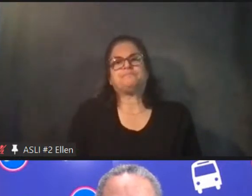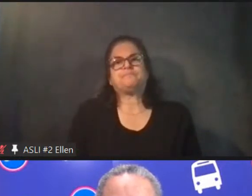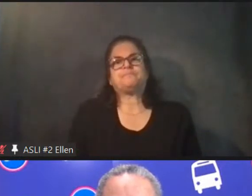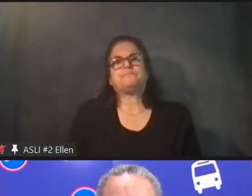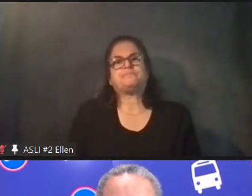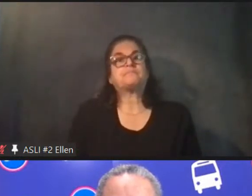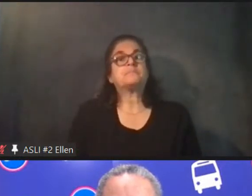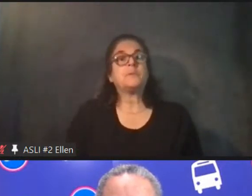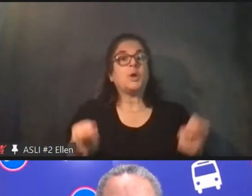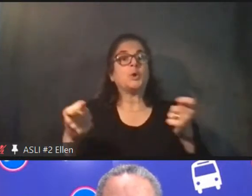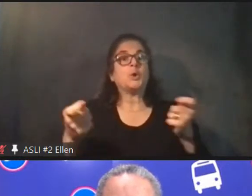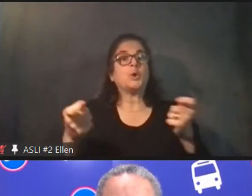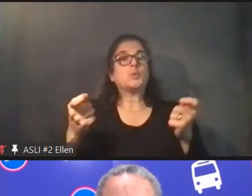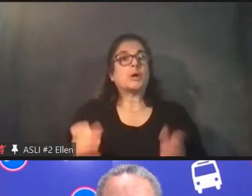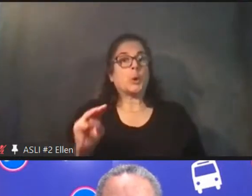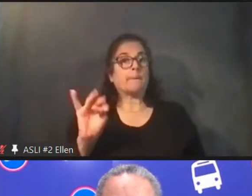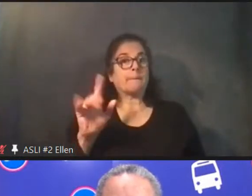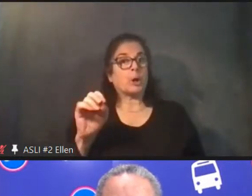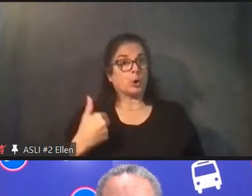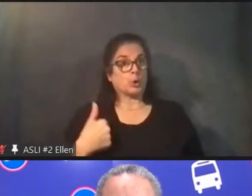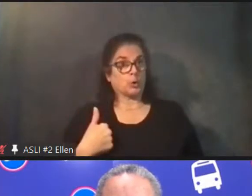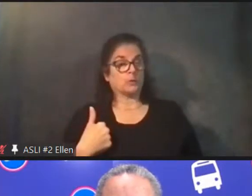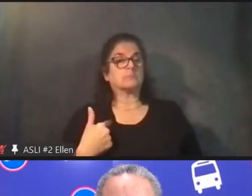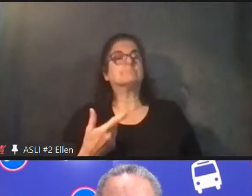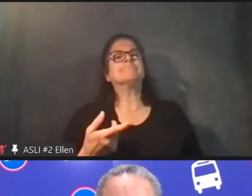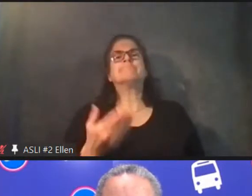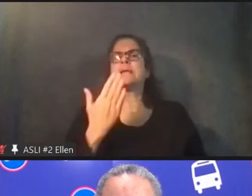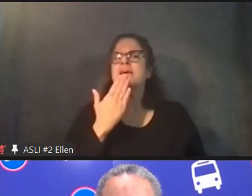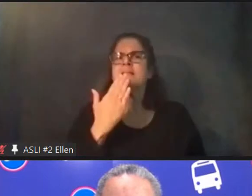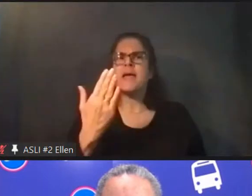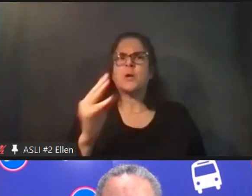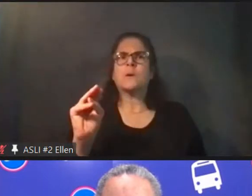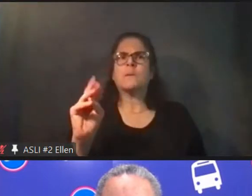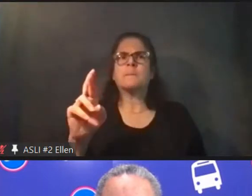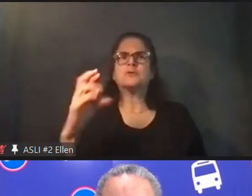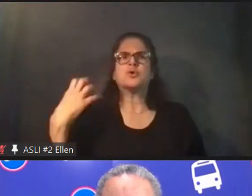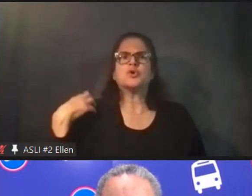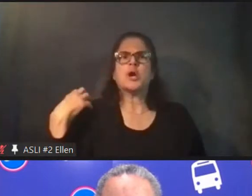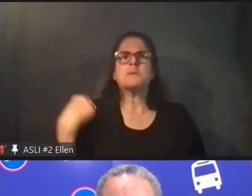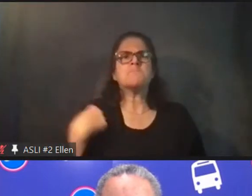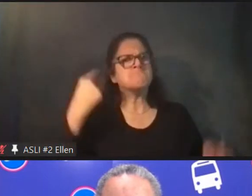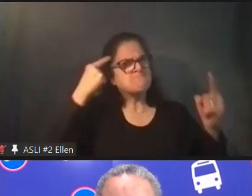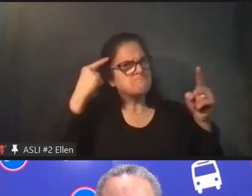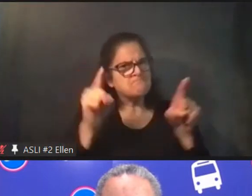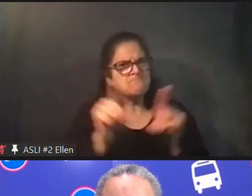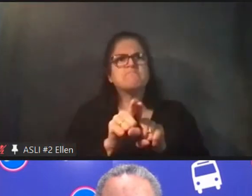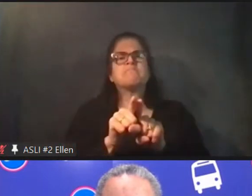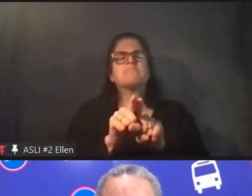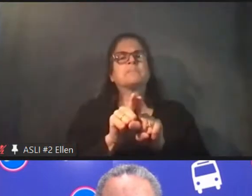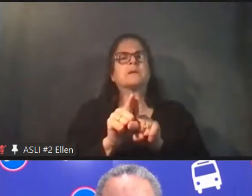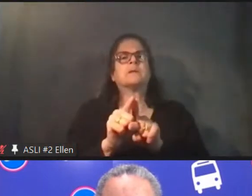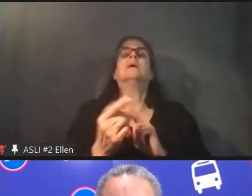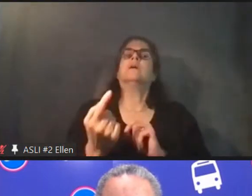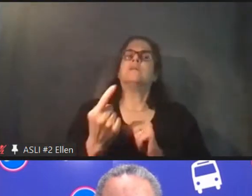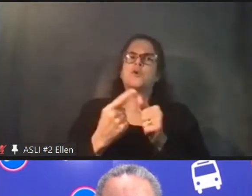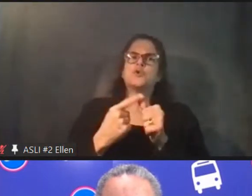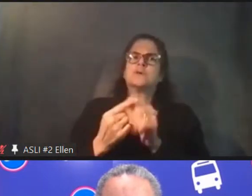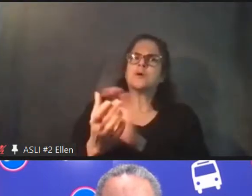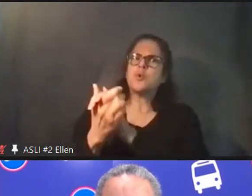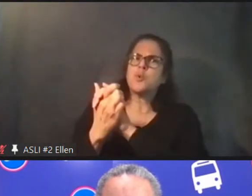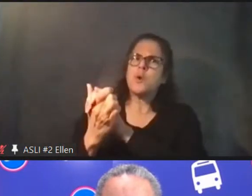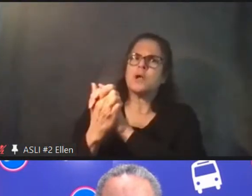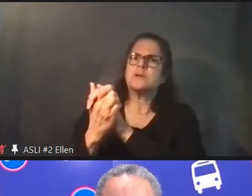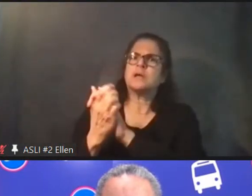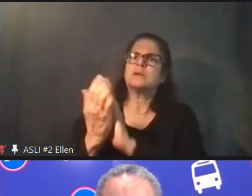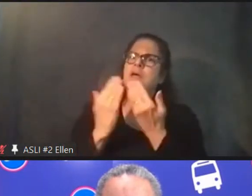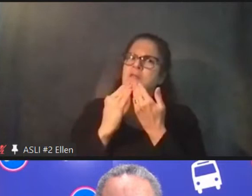Director Miller here. Thank you, Mr. Chairman. And I just coincide with you in saying congratulations and thanks to